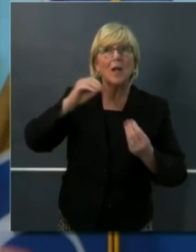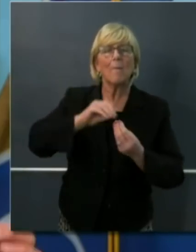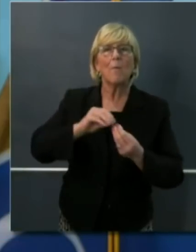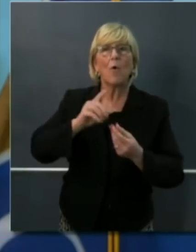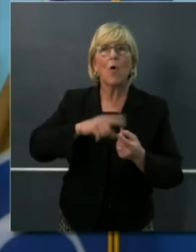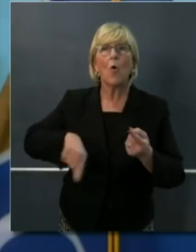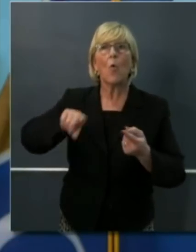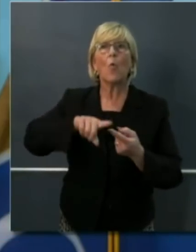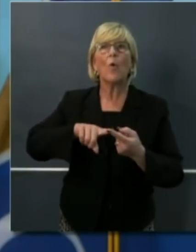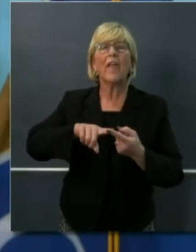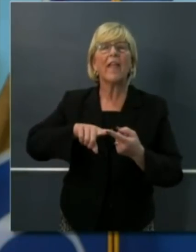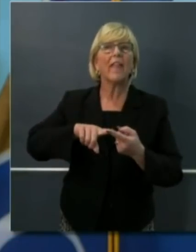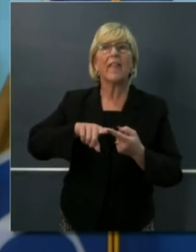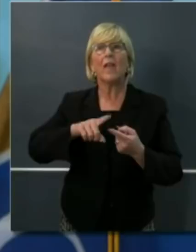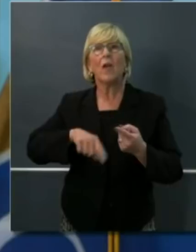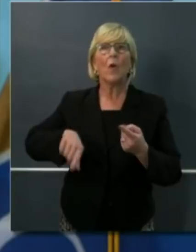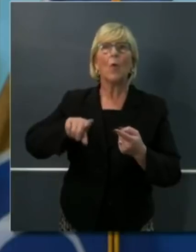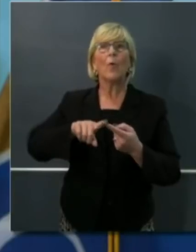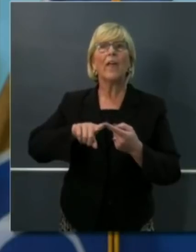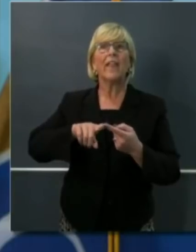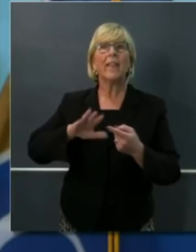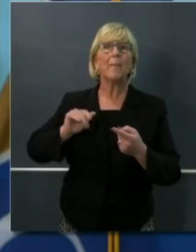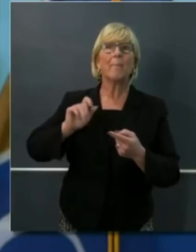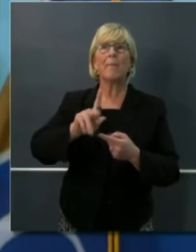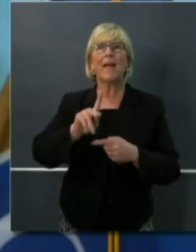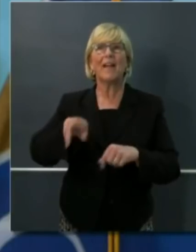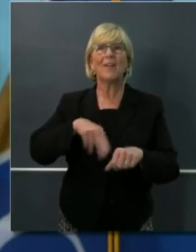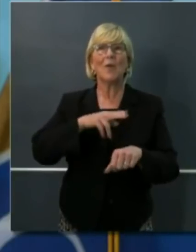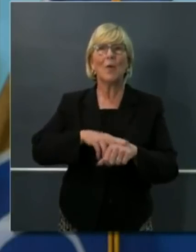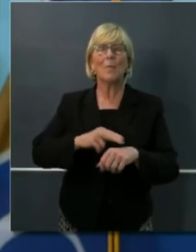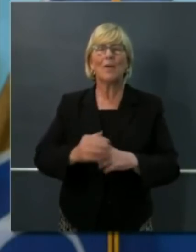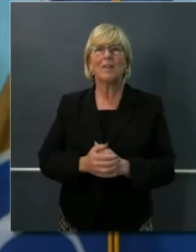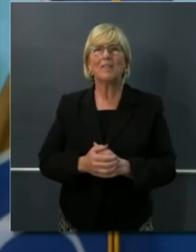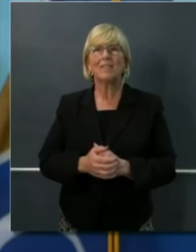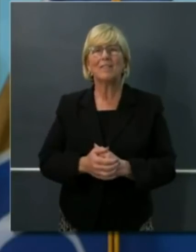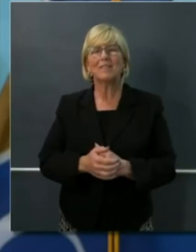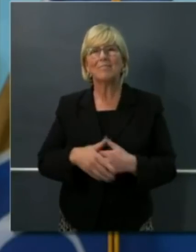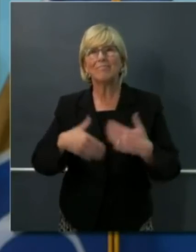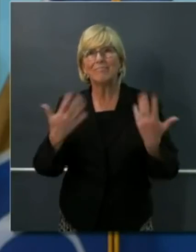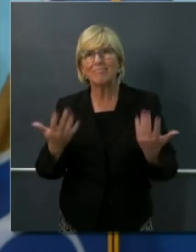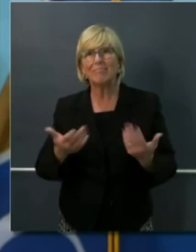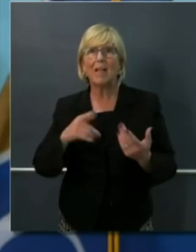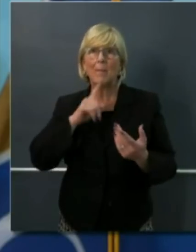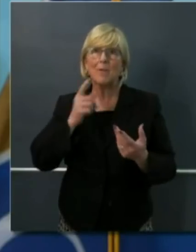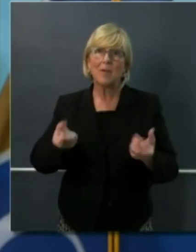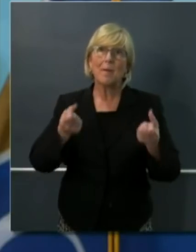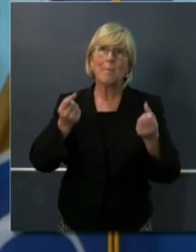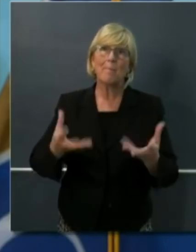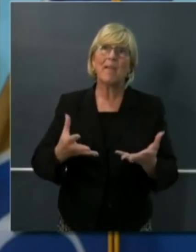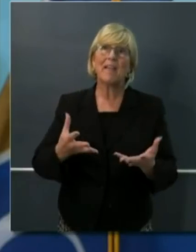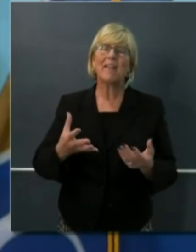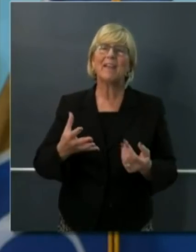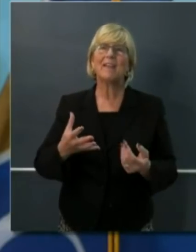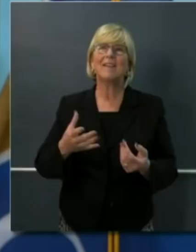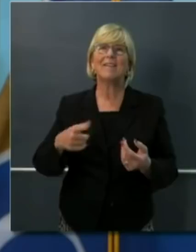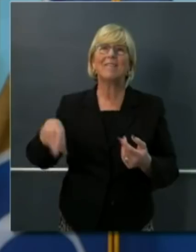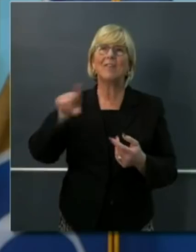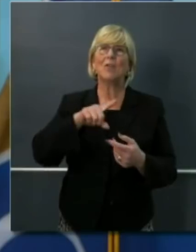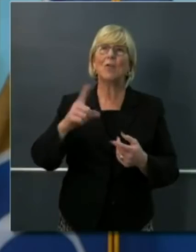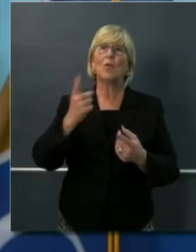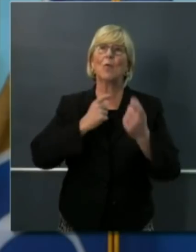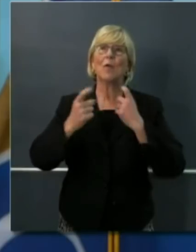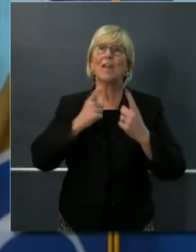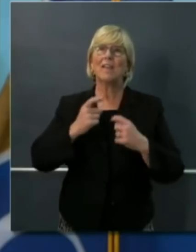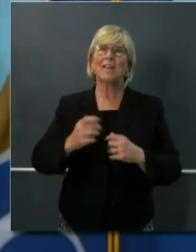when, fill in the blank, when this opens, fill in the blank. I imagine there may be many questions about this specific